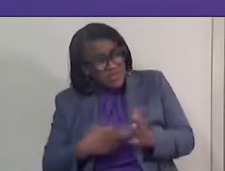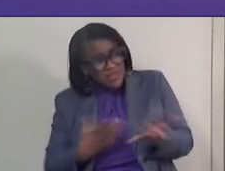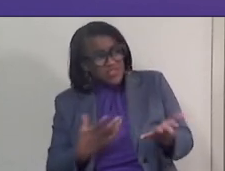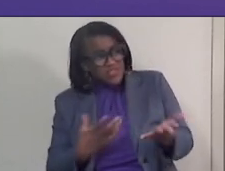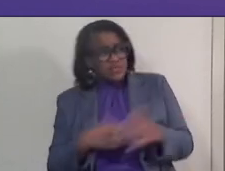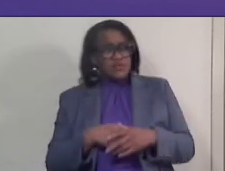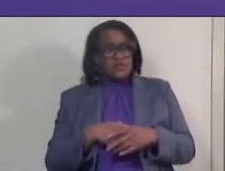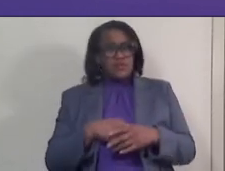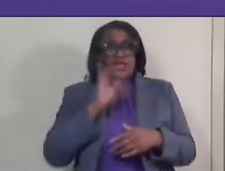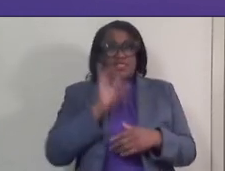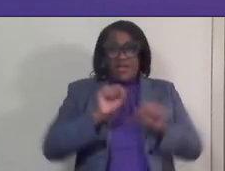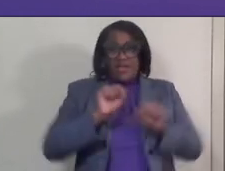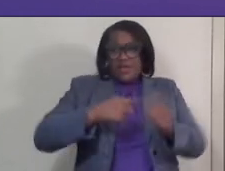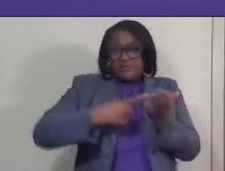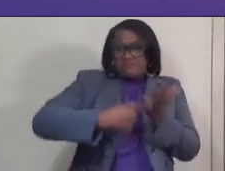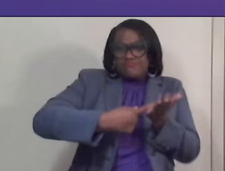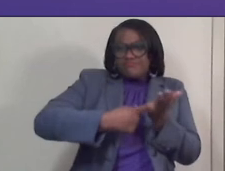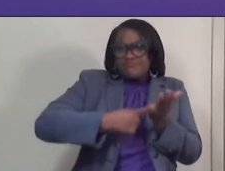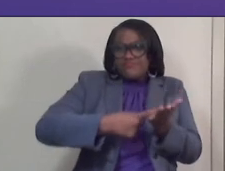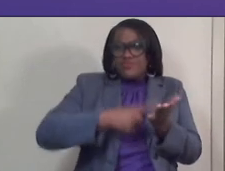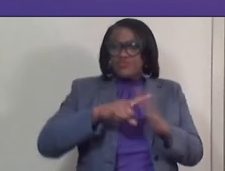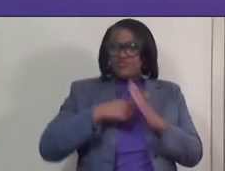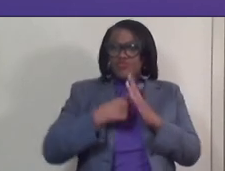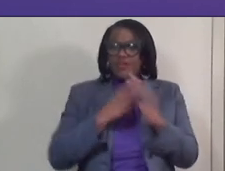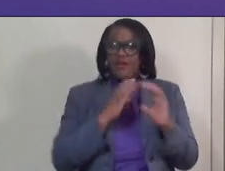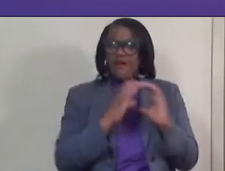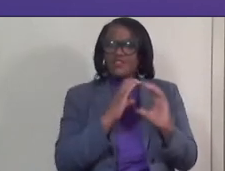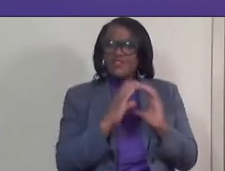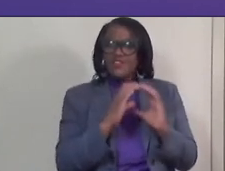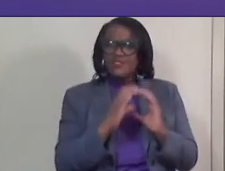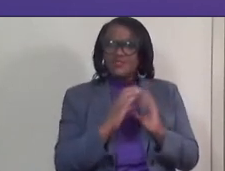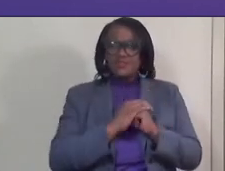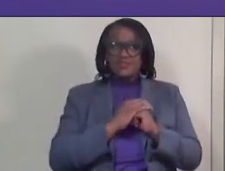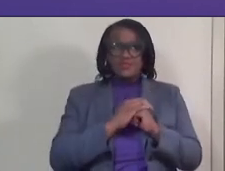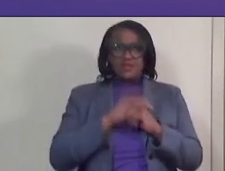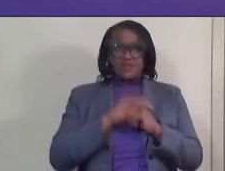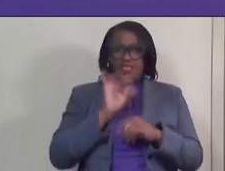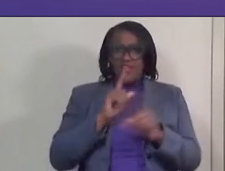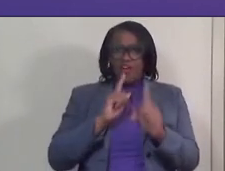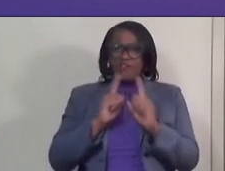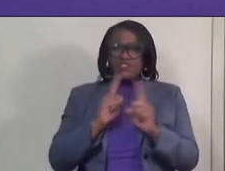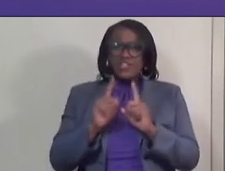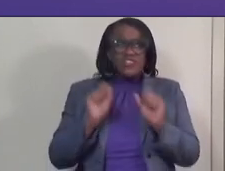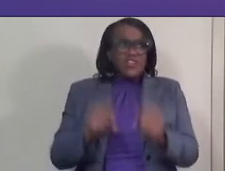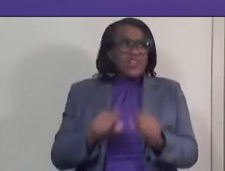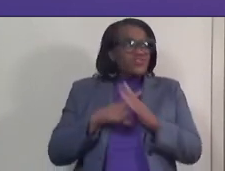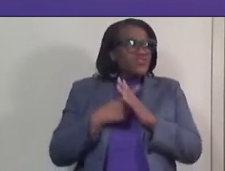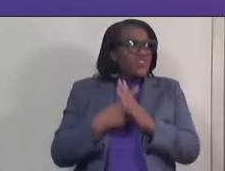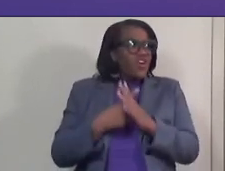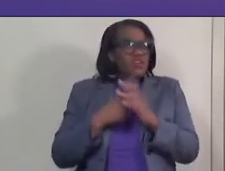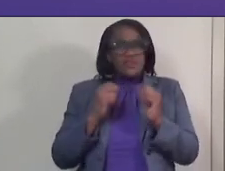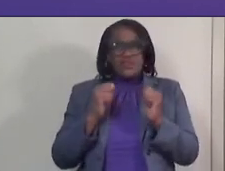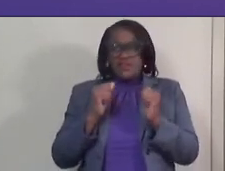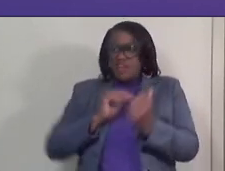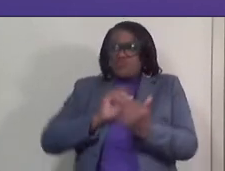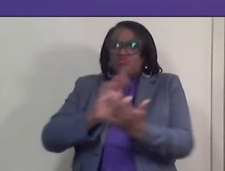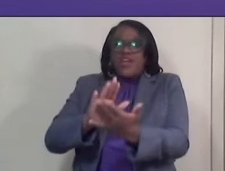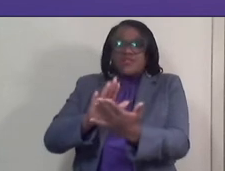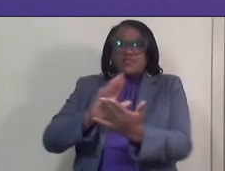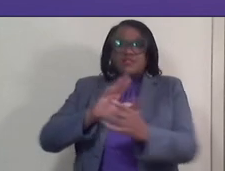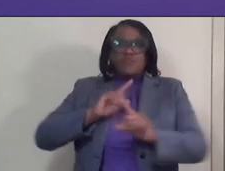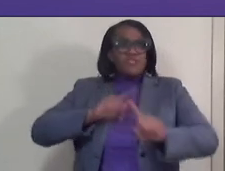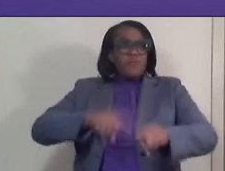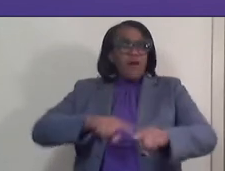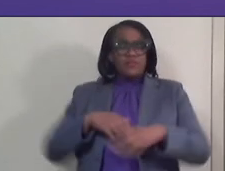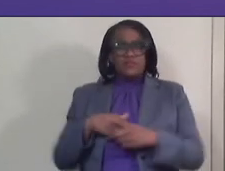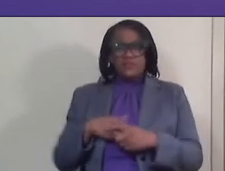up a dialogue, that opens up a conversation, so that you can kind of address that response